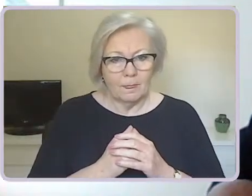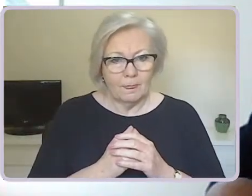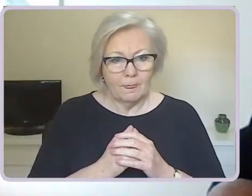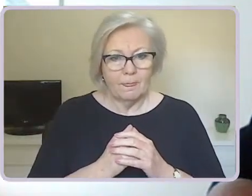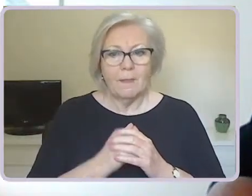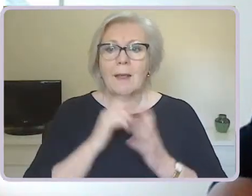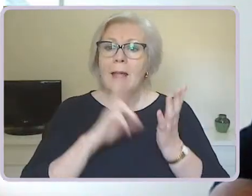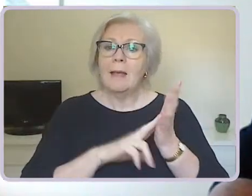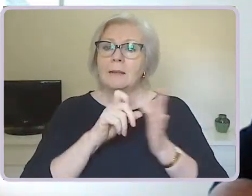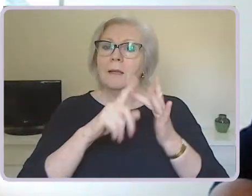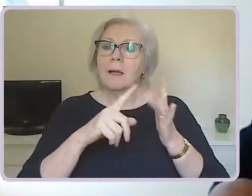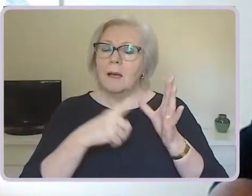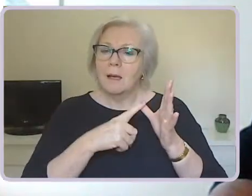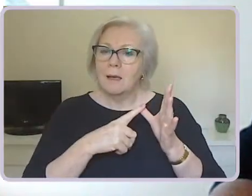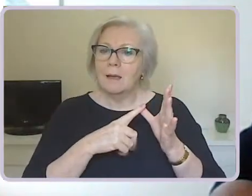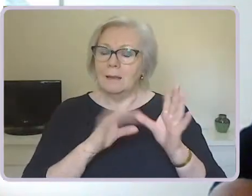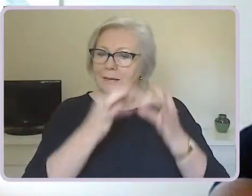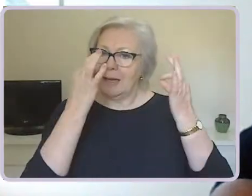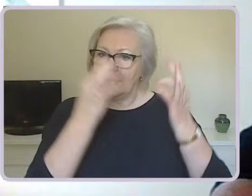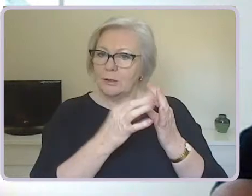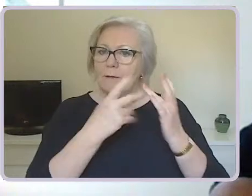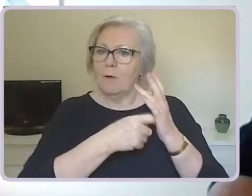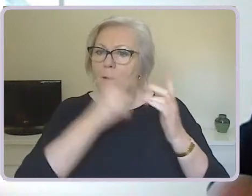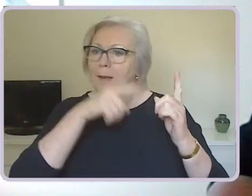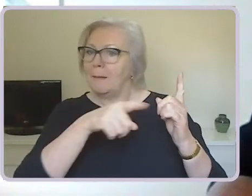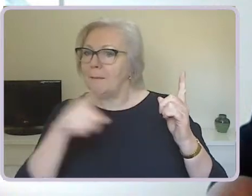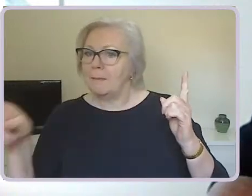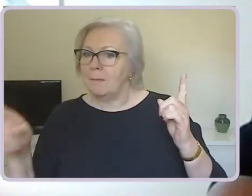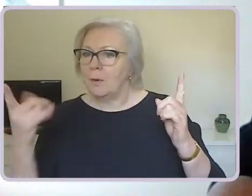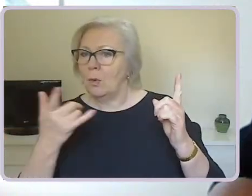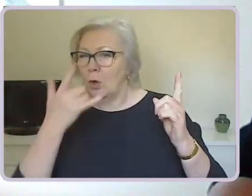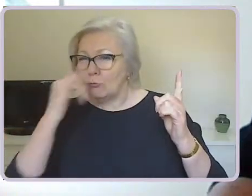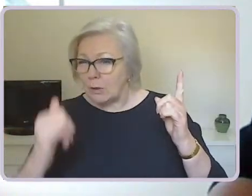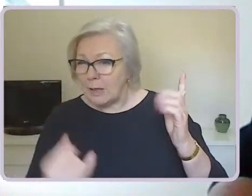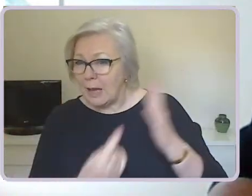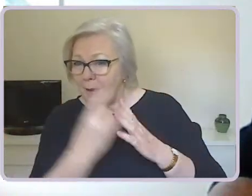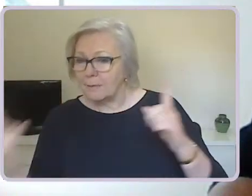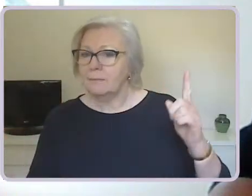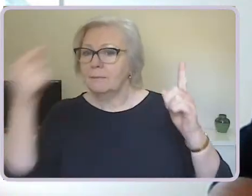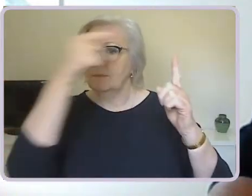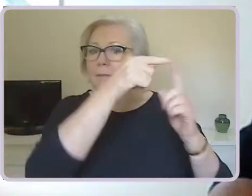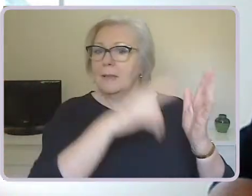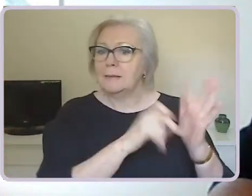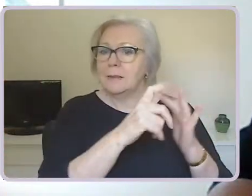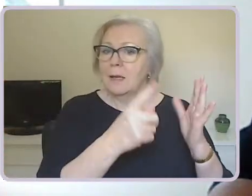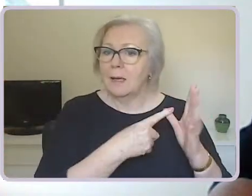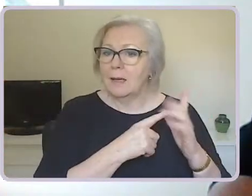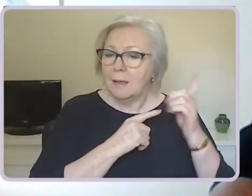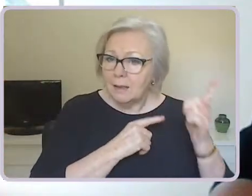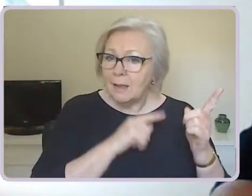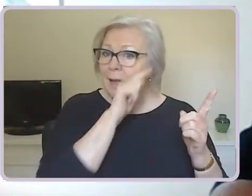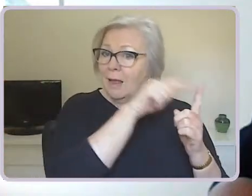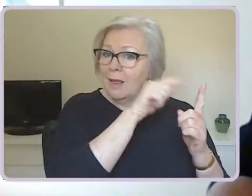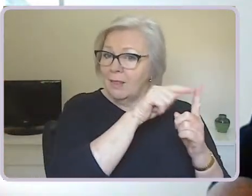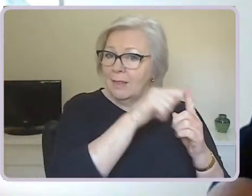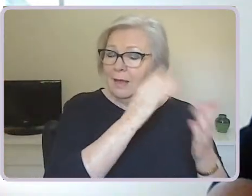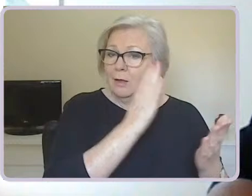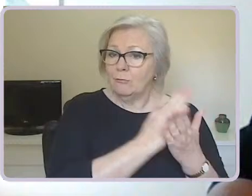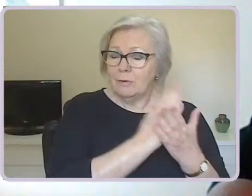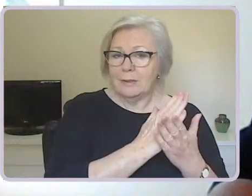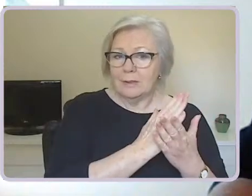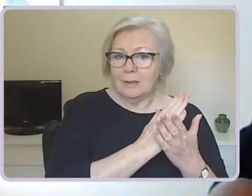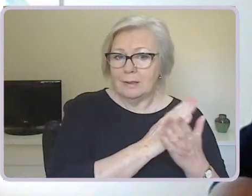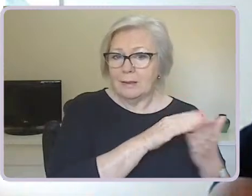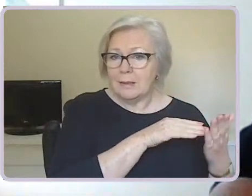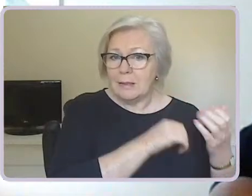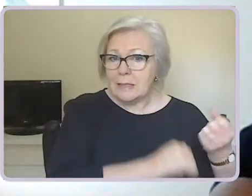agency for people with disabilities in crisis? How have those people who have faced extra disadvantages fared, such as people